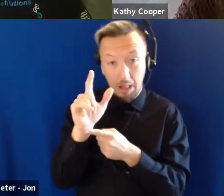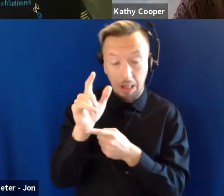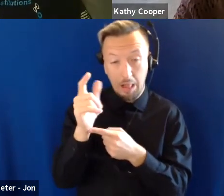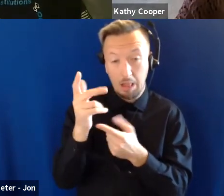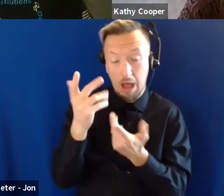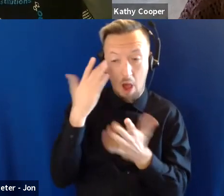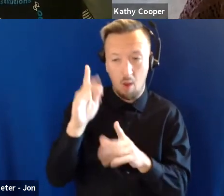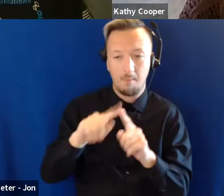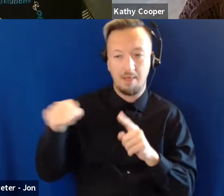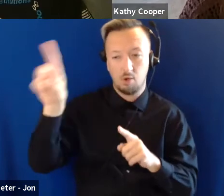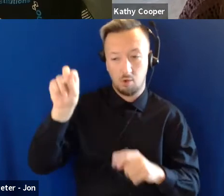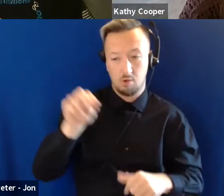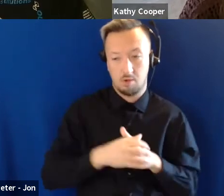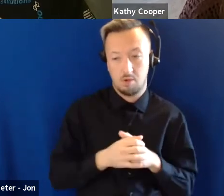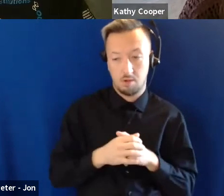one.